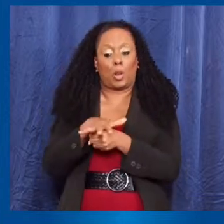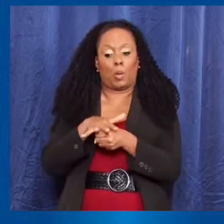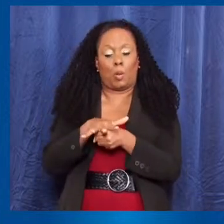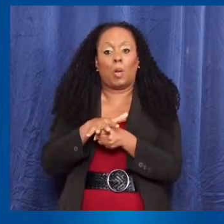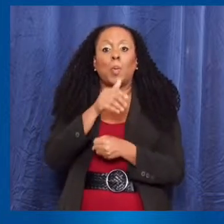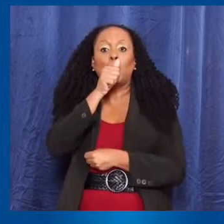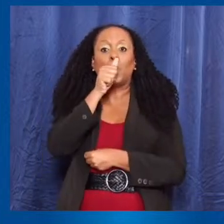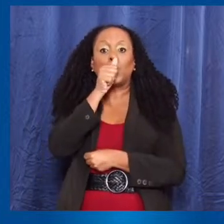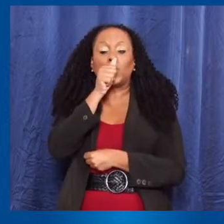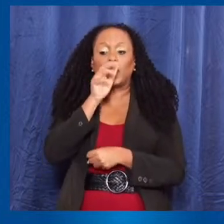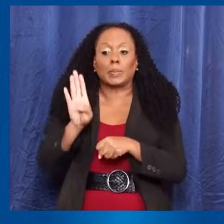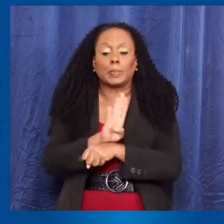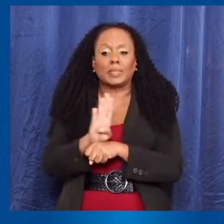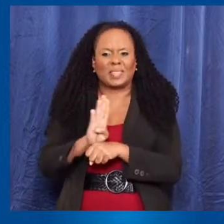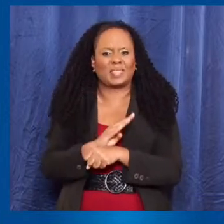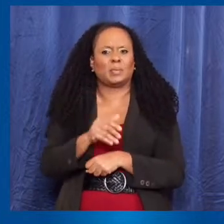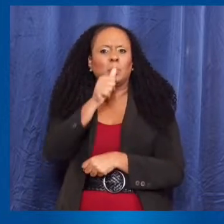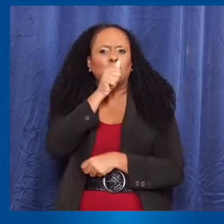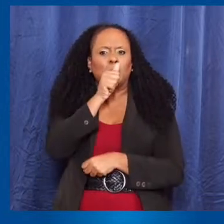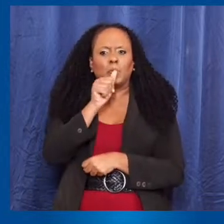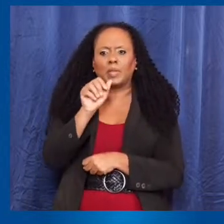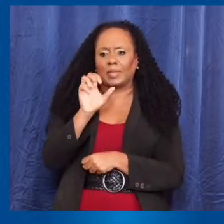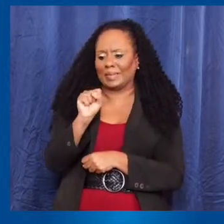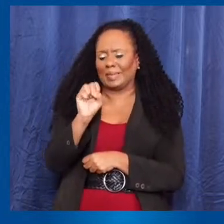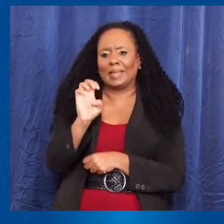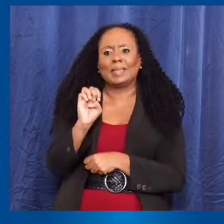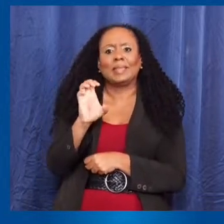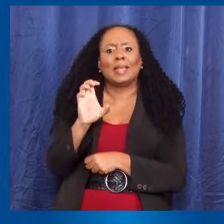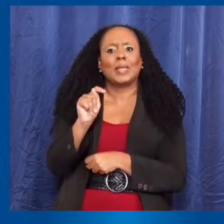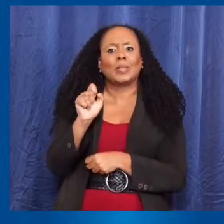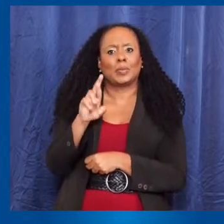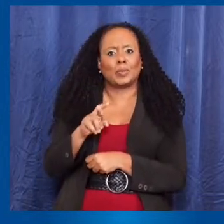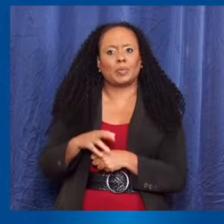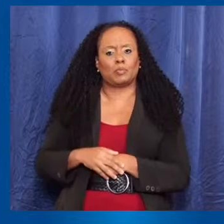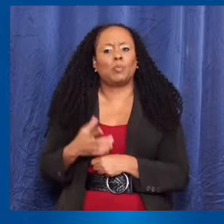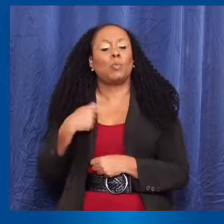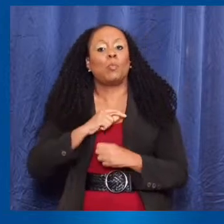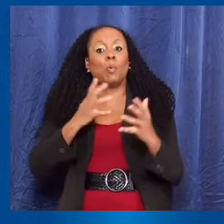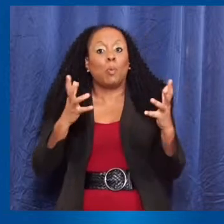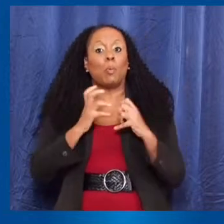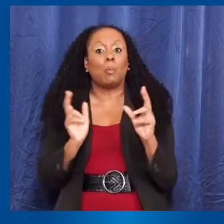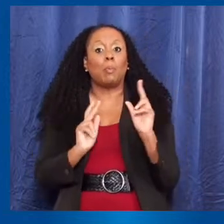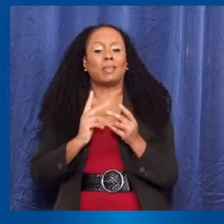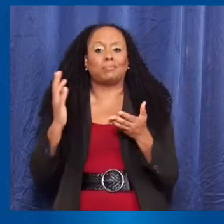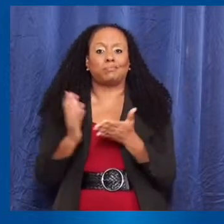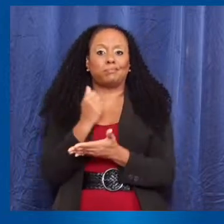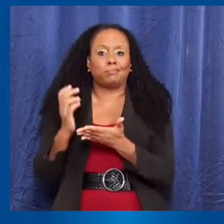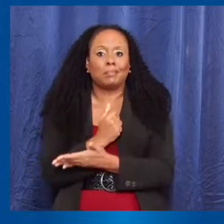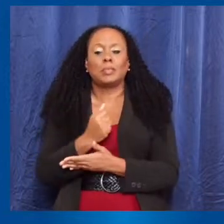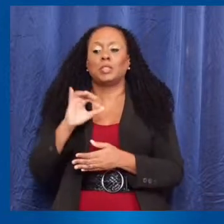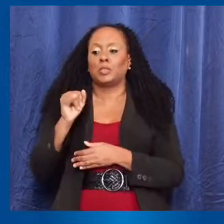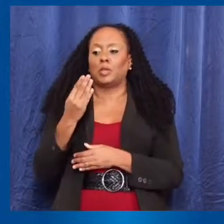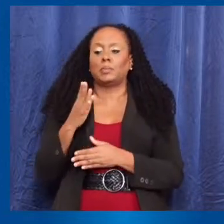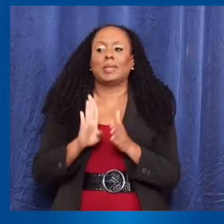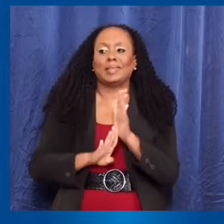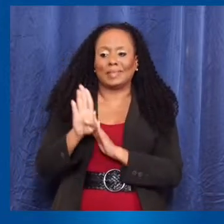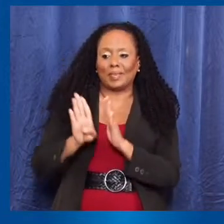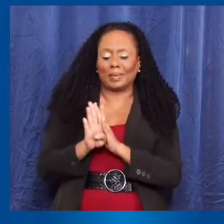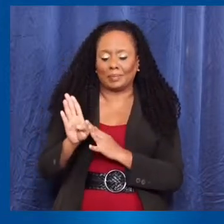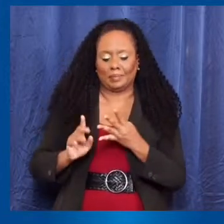the most vulnerable countries to foster quality jobs and ensure long-term growth.